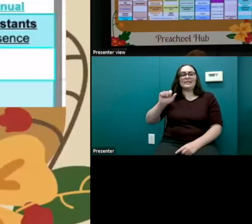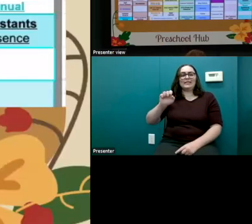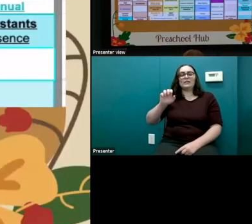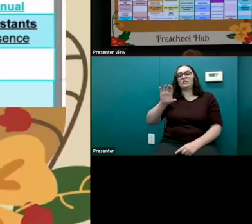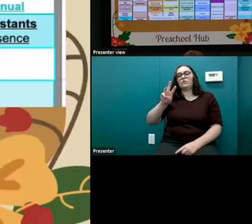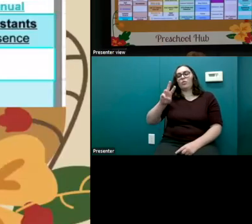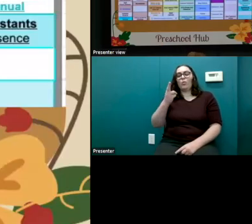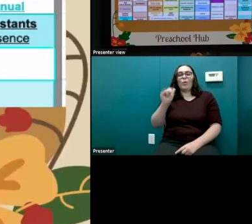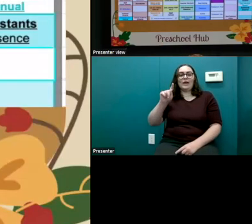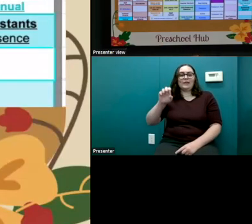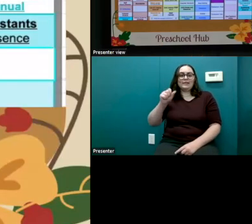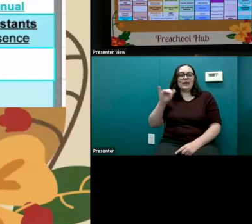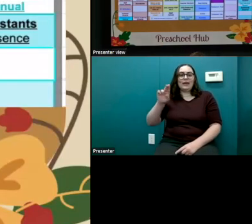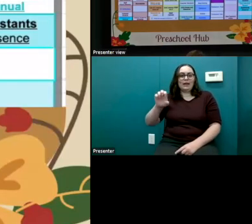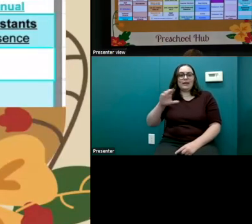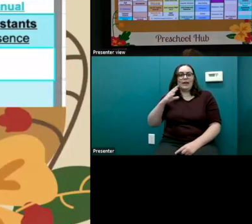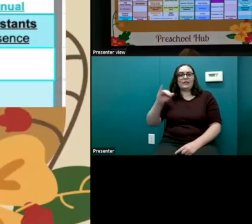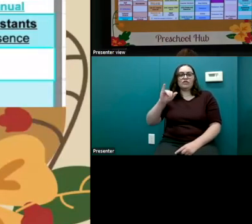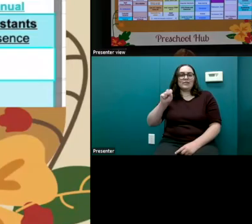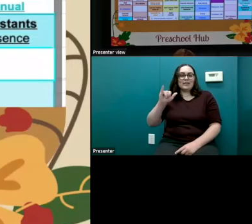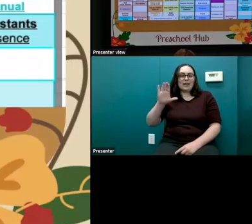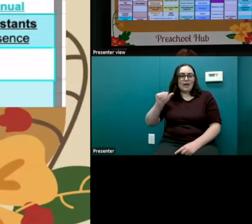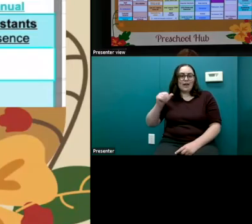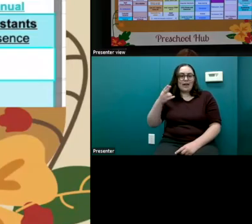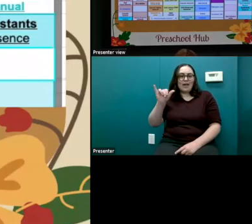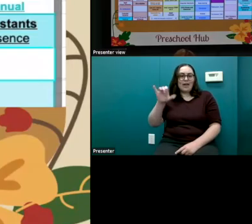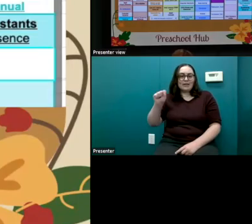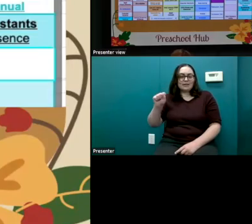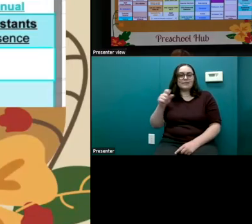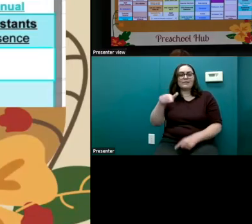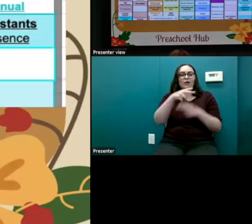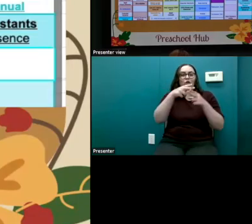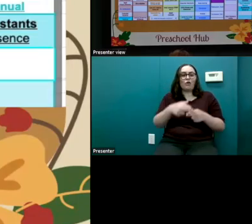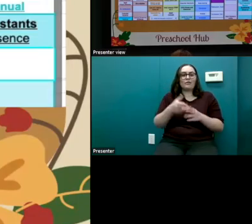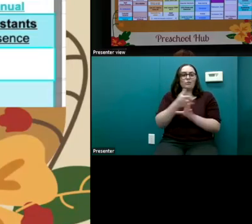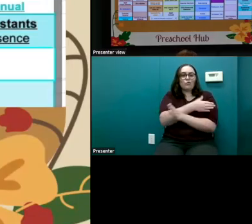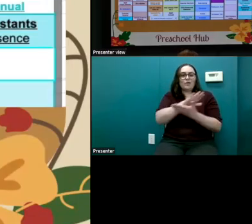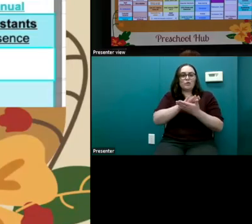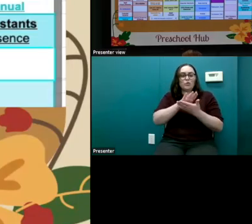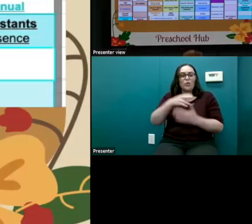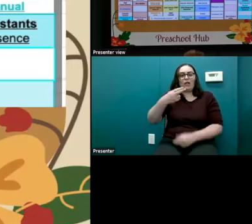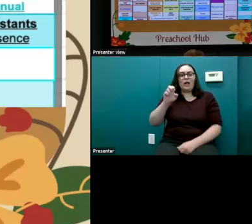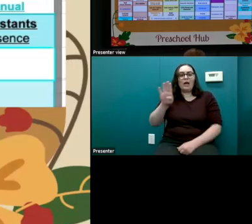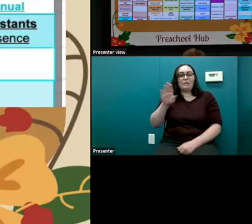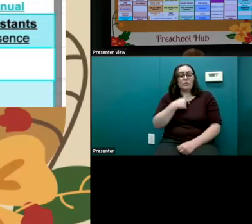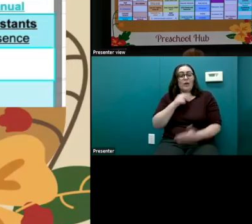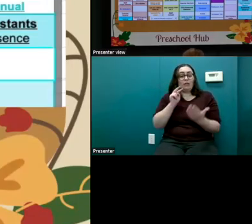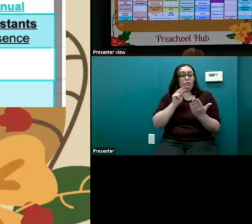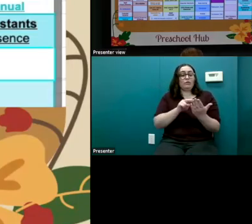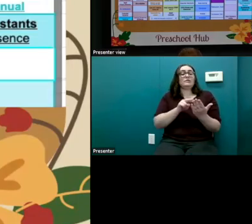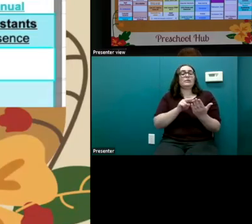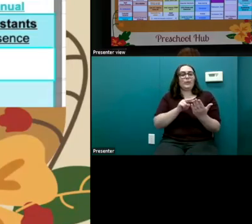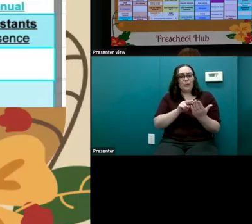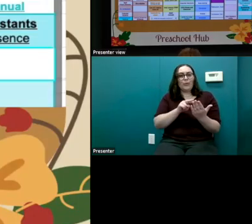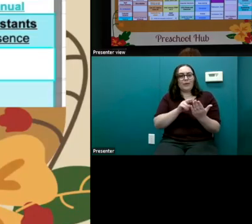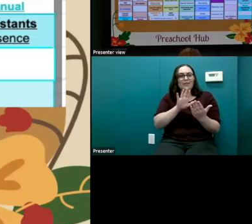they called it the Preschool Hub. So their Preschool Hub, I just kind of looked at that, and to me, it made